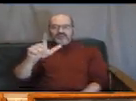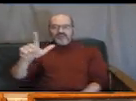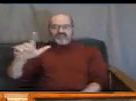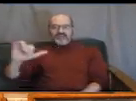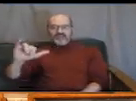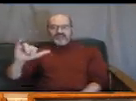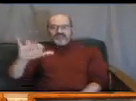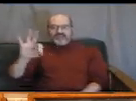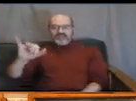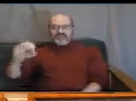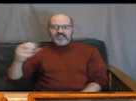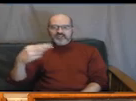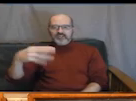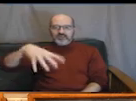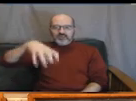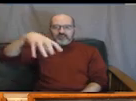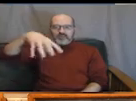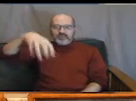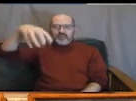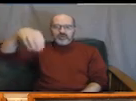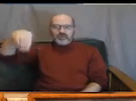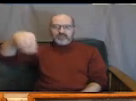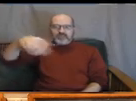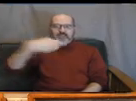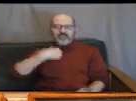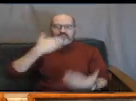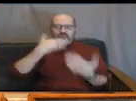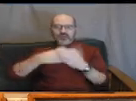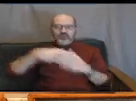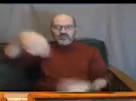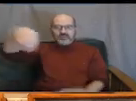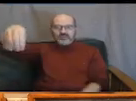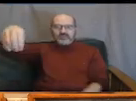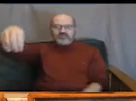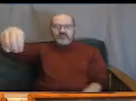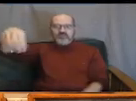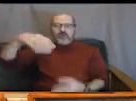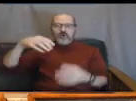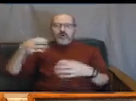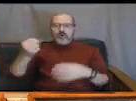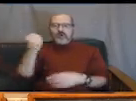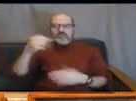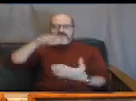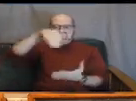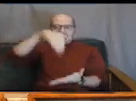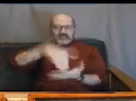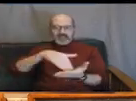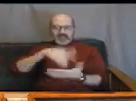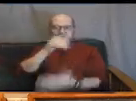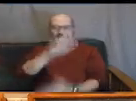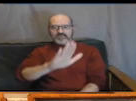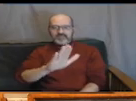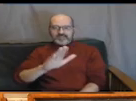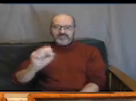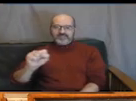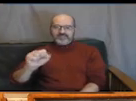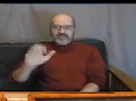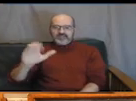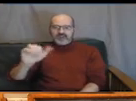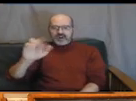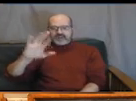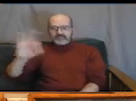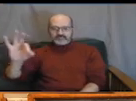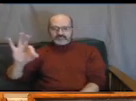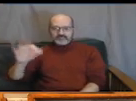So Mr. Ade, he's got a good jellyfish hold there. He's holding the middle of his scarf. I'm holding the middle